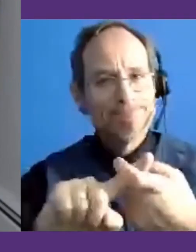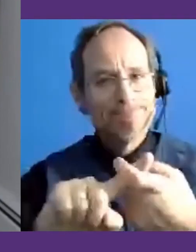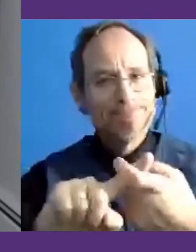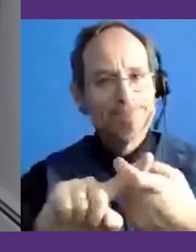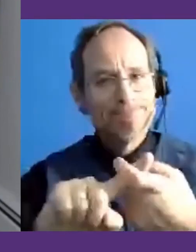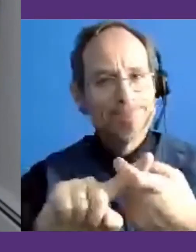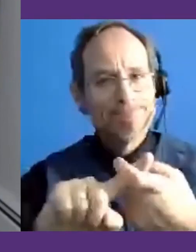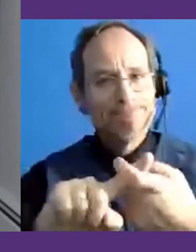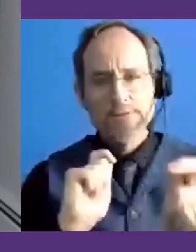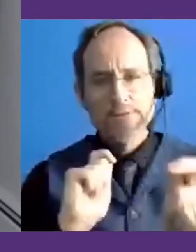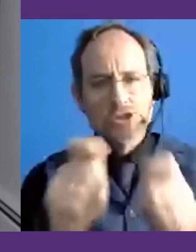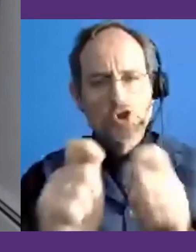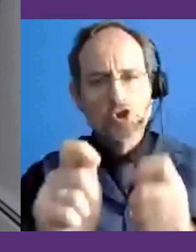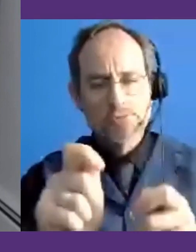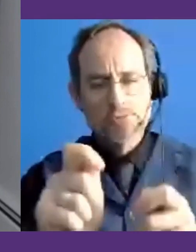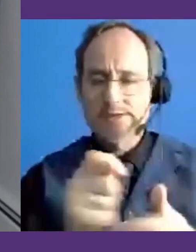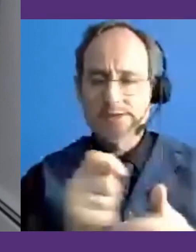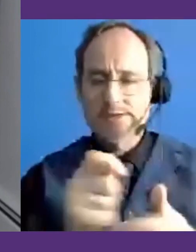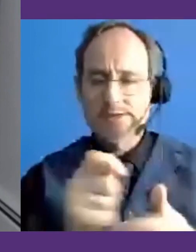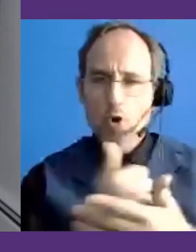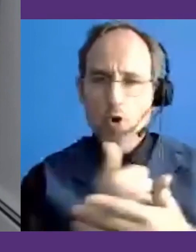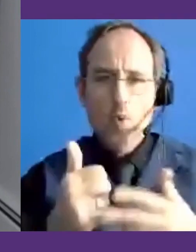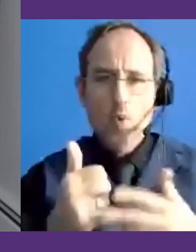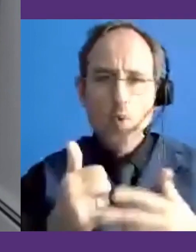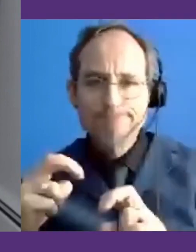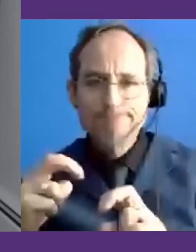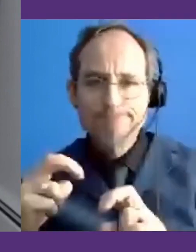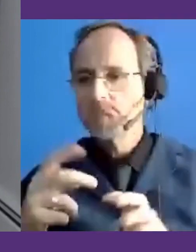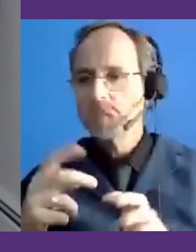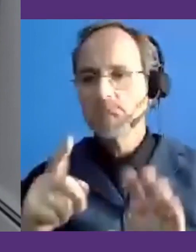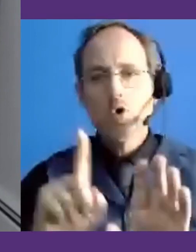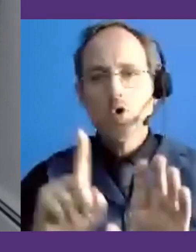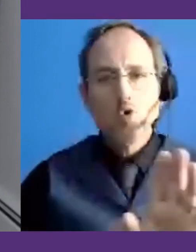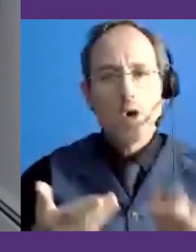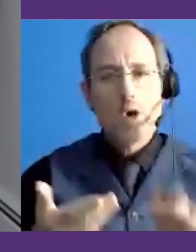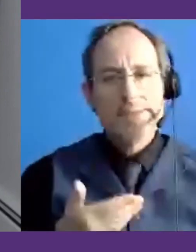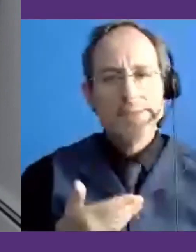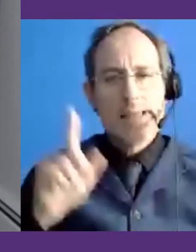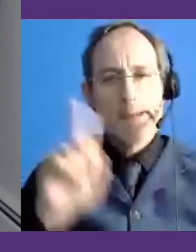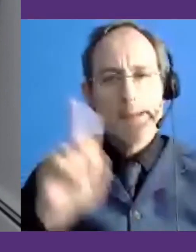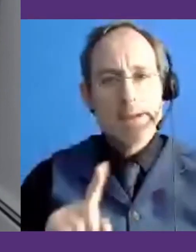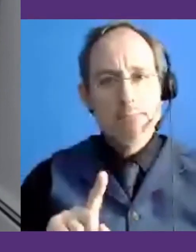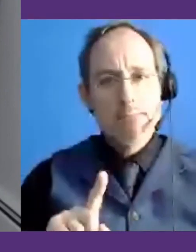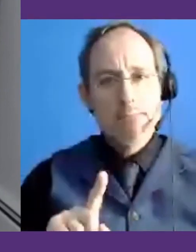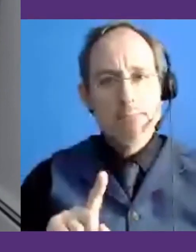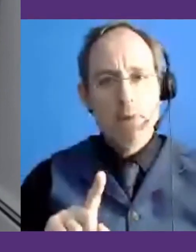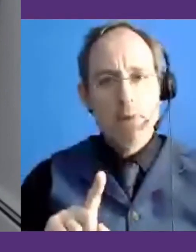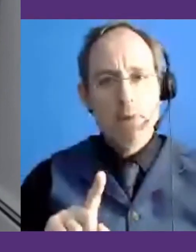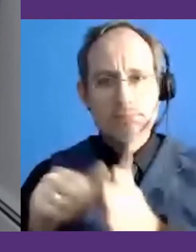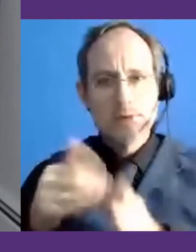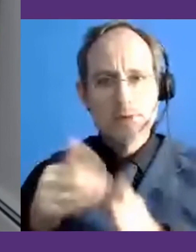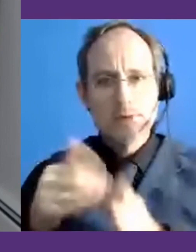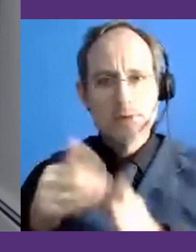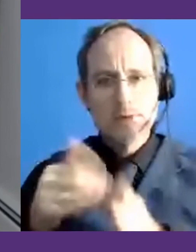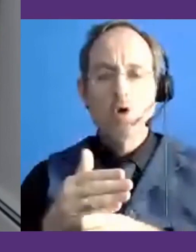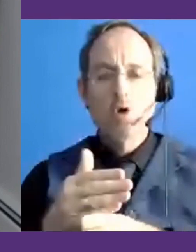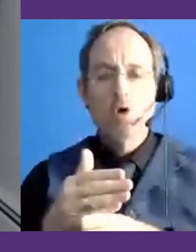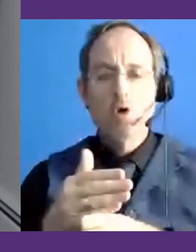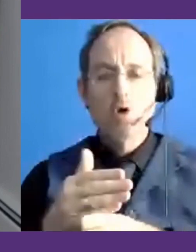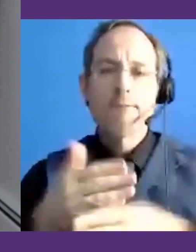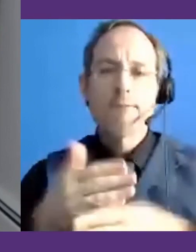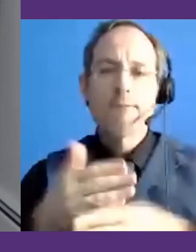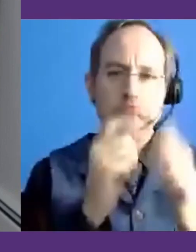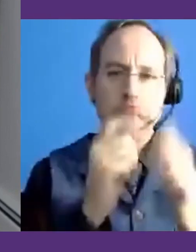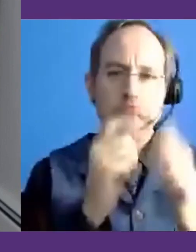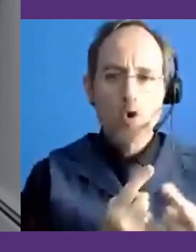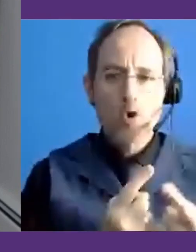young entrepreneurs who are doing incredible stuff to new products and services, seeing what's out there. I